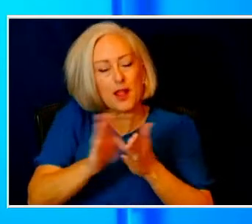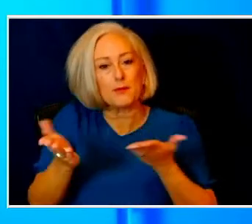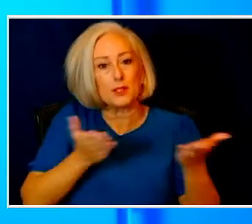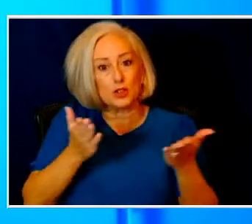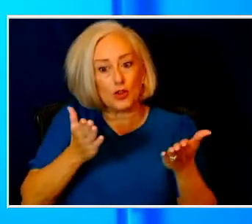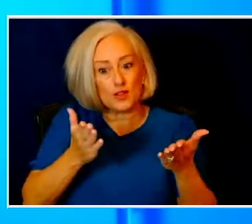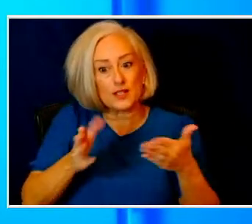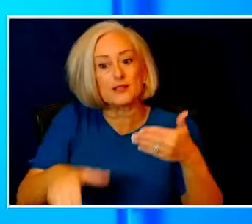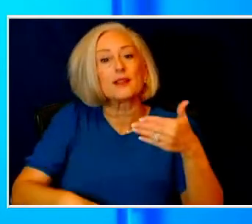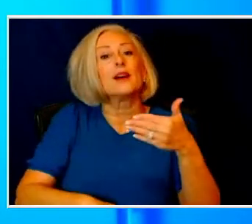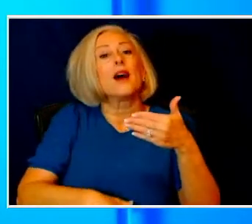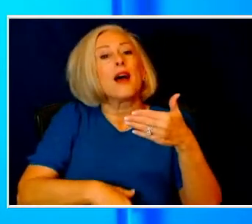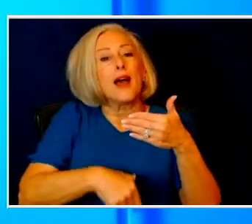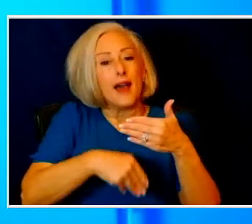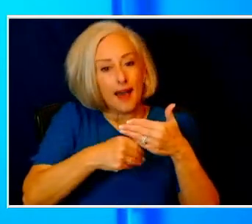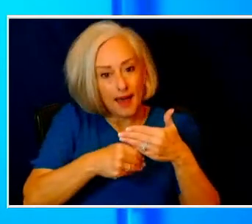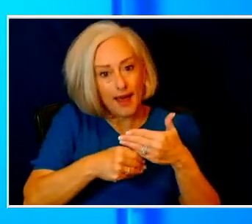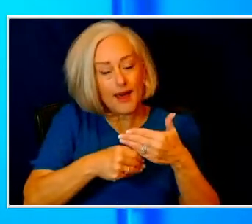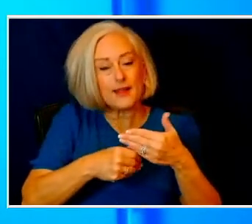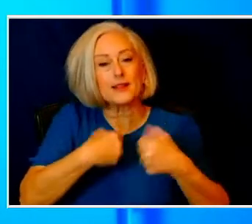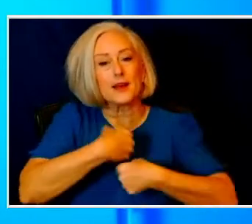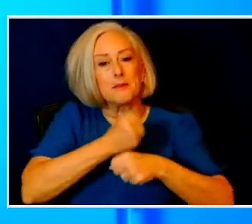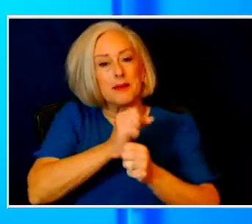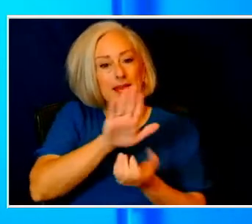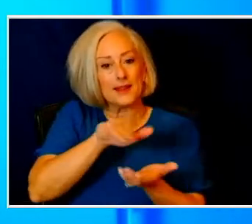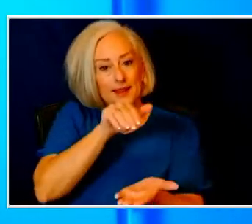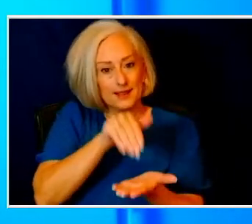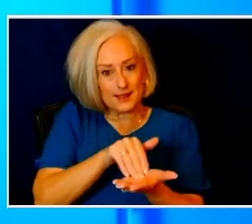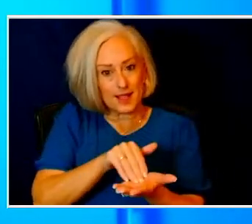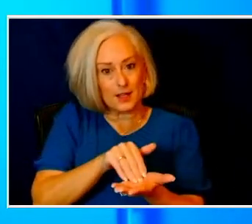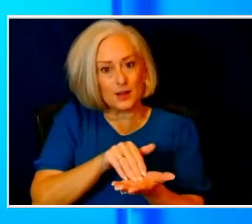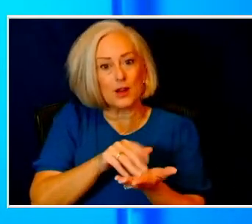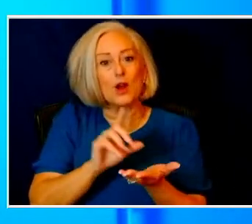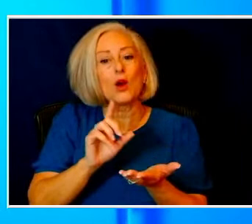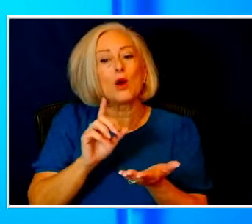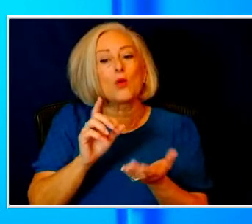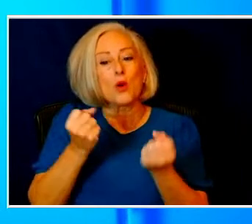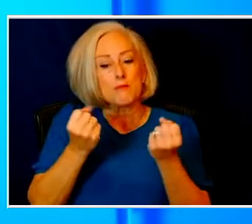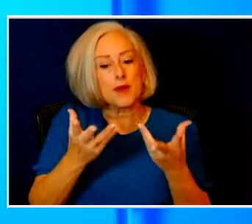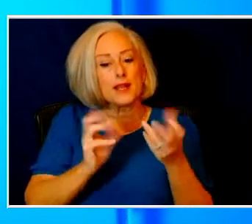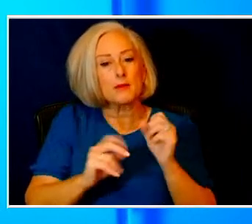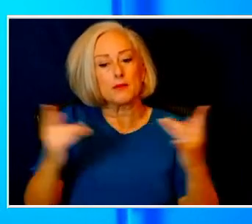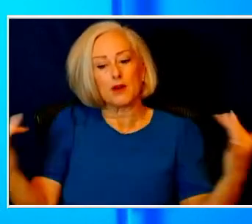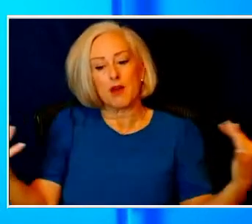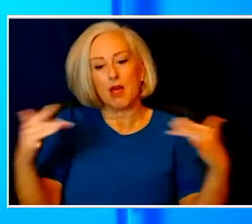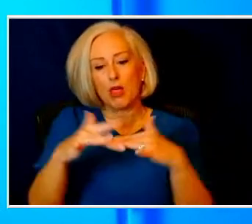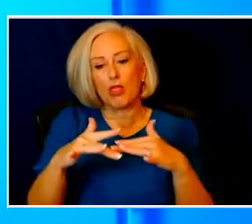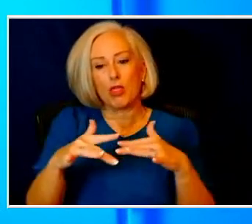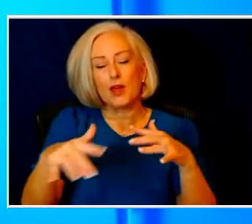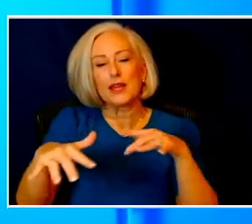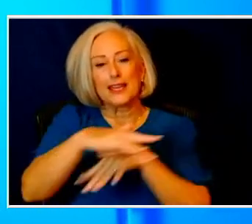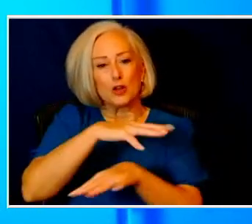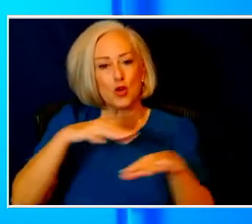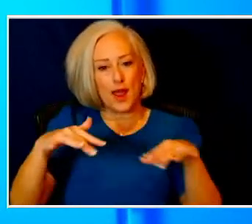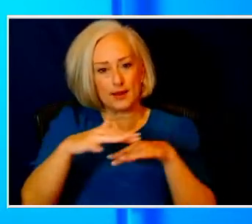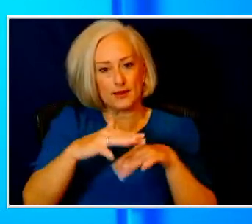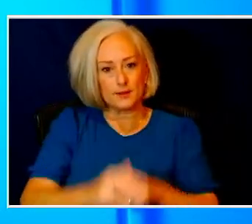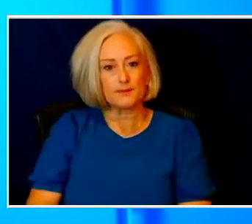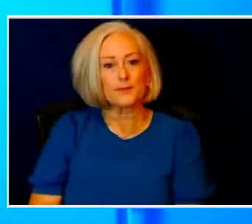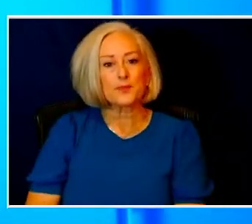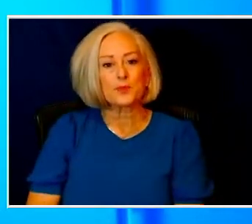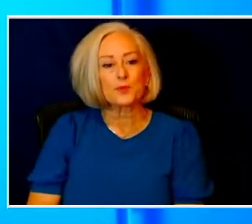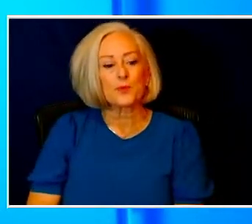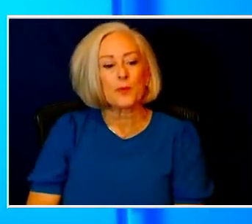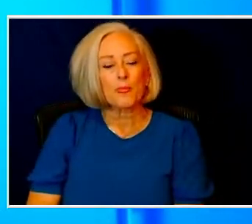to creating this center where many different people can interact. And I'd like to make a point of how important this